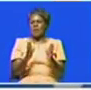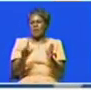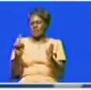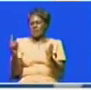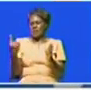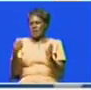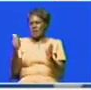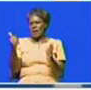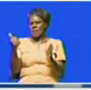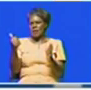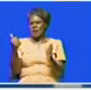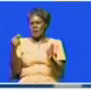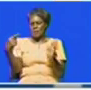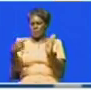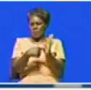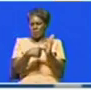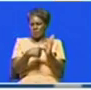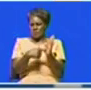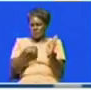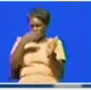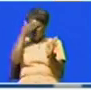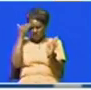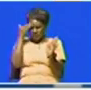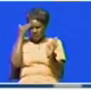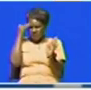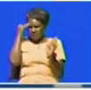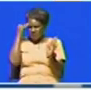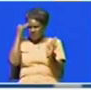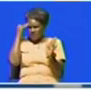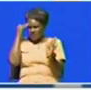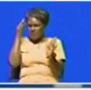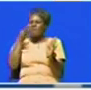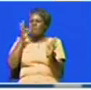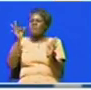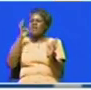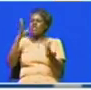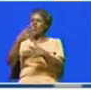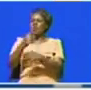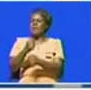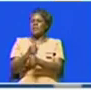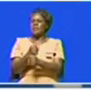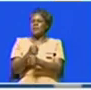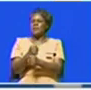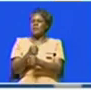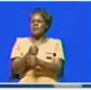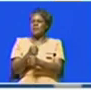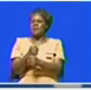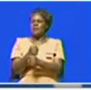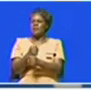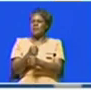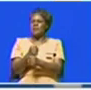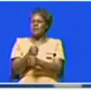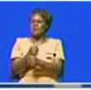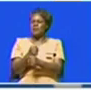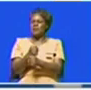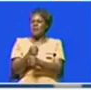of all, one other point that I forgot as I'm finishing up. The French firm that was... Safran. Yes.